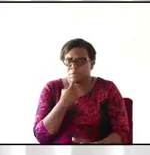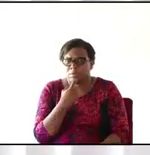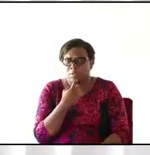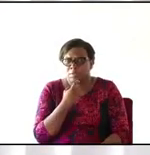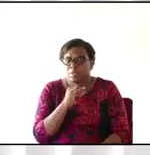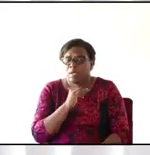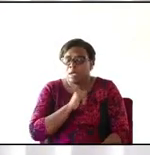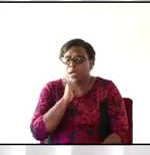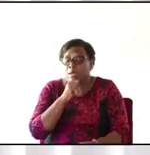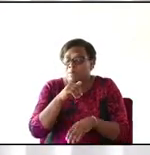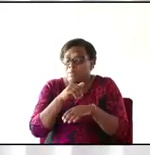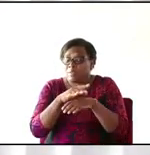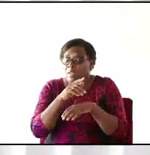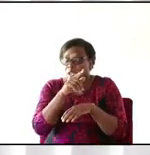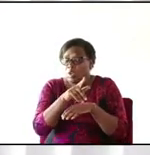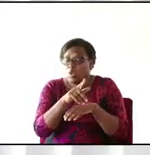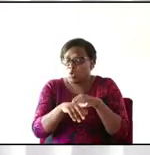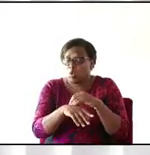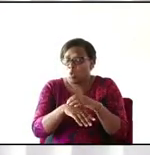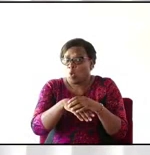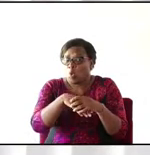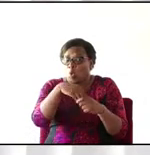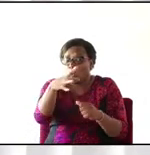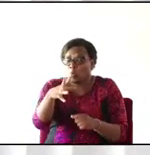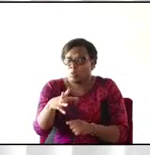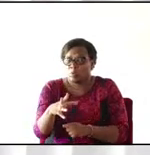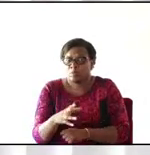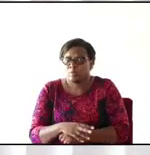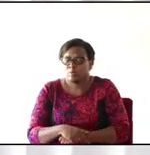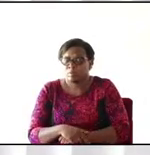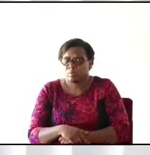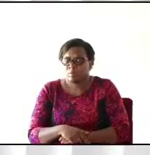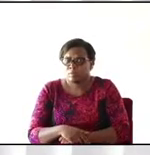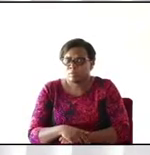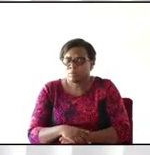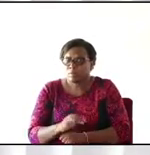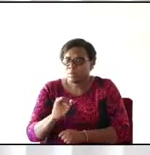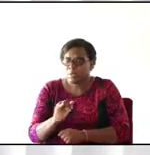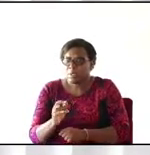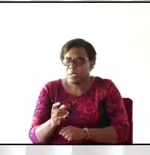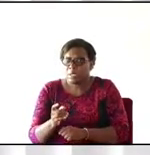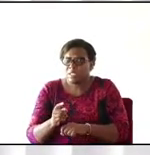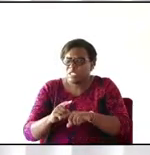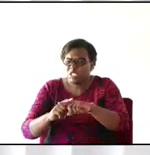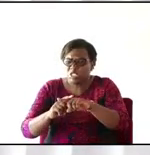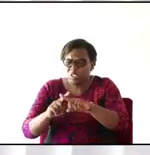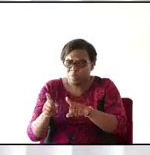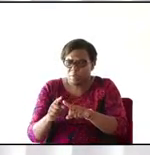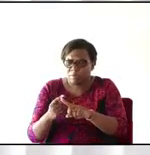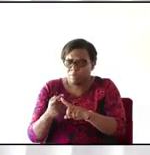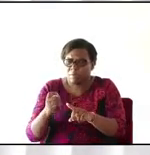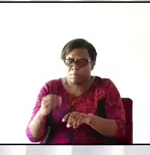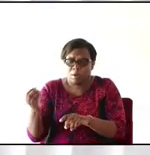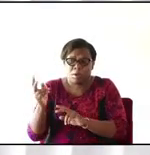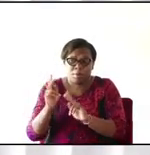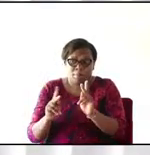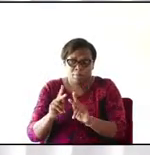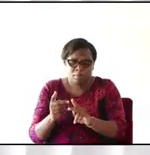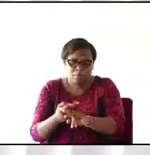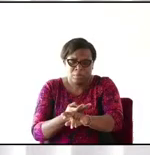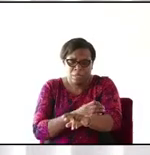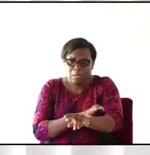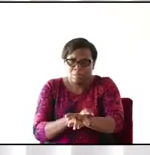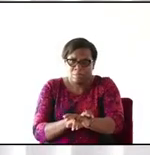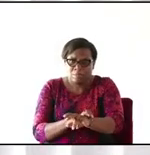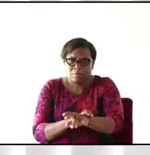am sending you out as lambs among wolves. And in verse number 5,